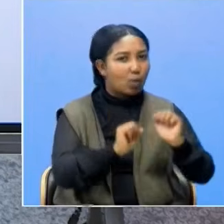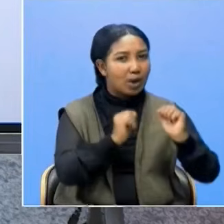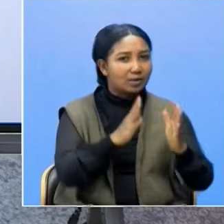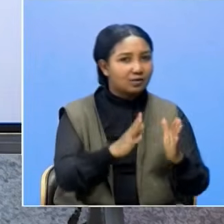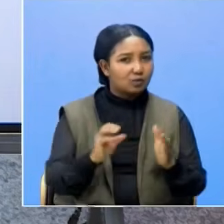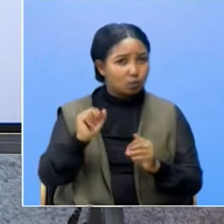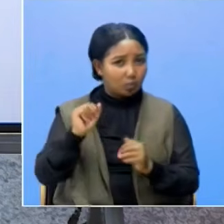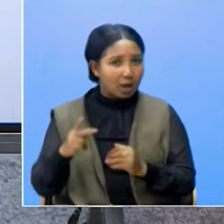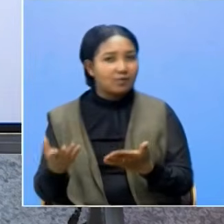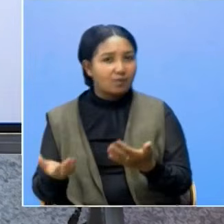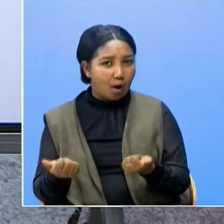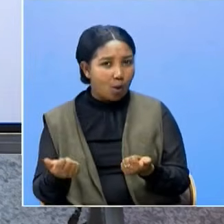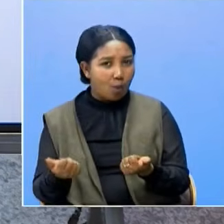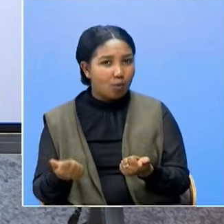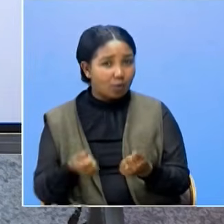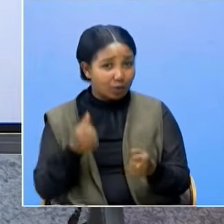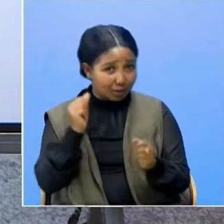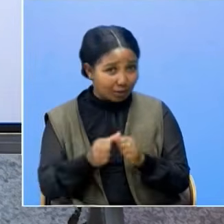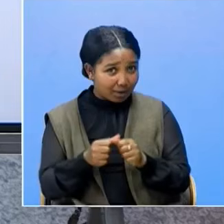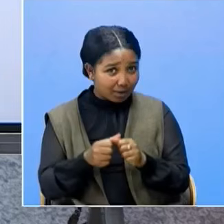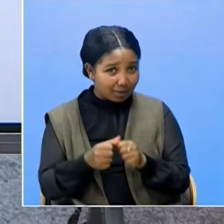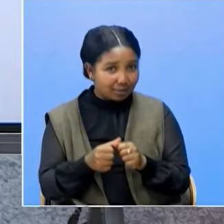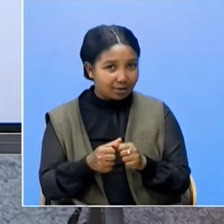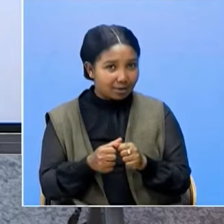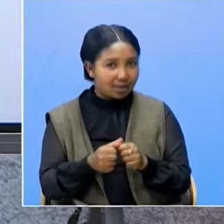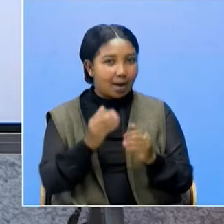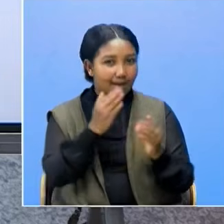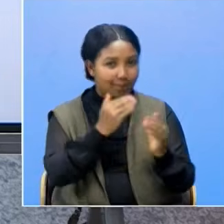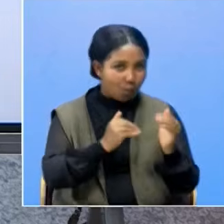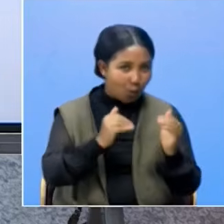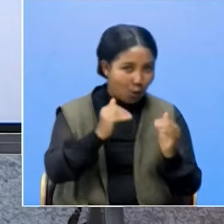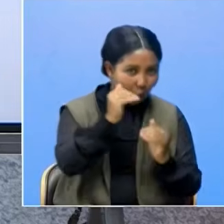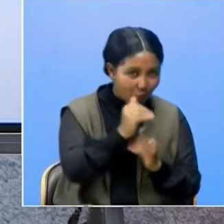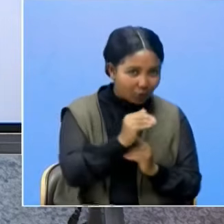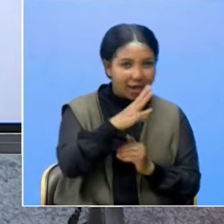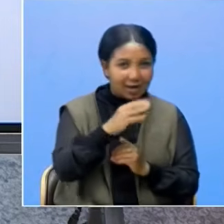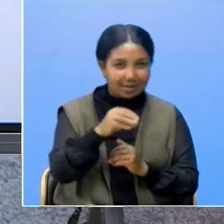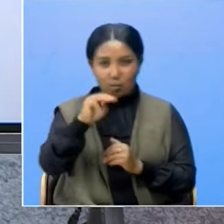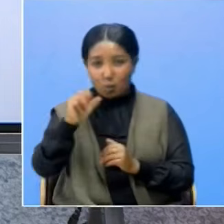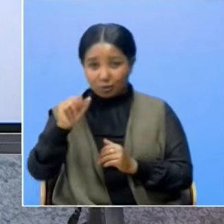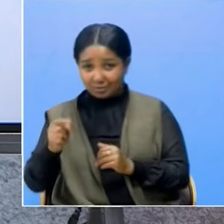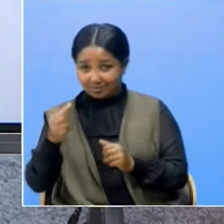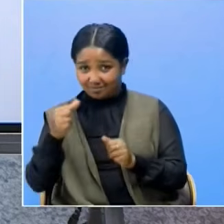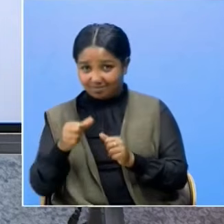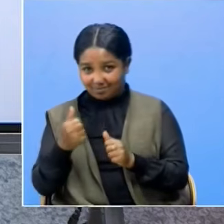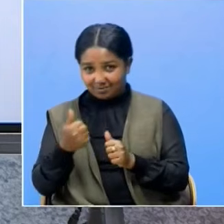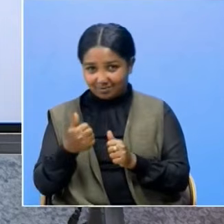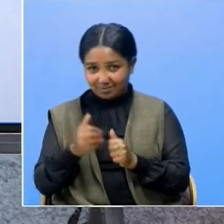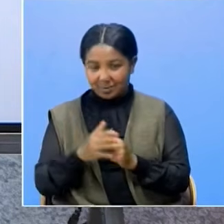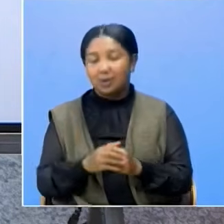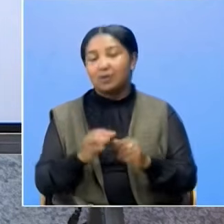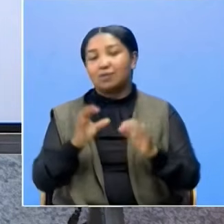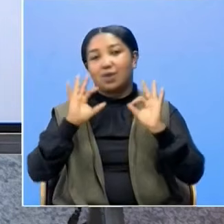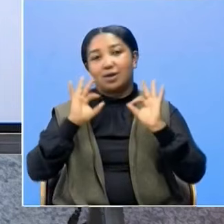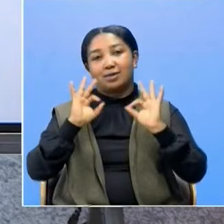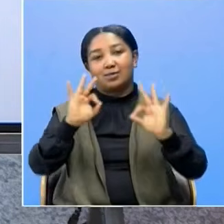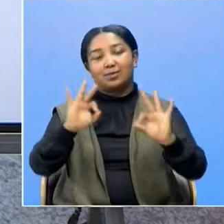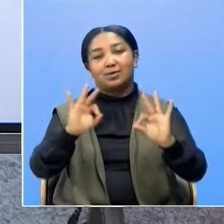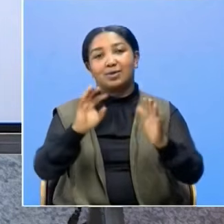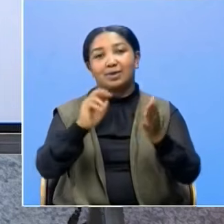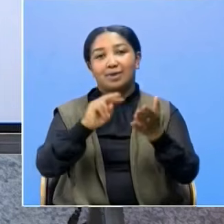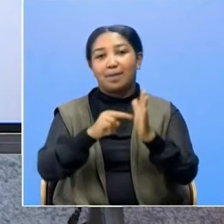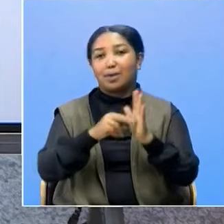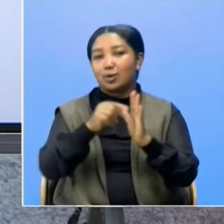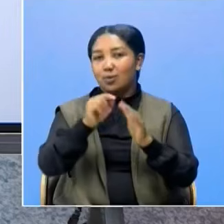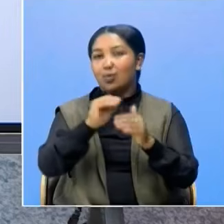and superlative? Do you say we use more and most? Very good. That means